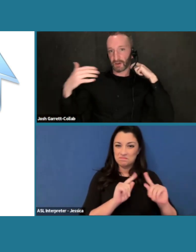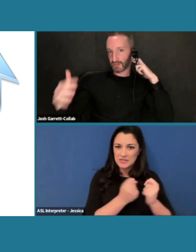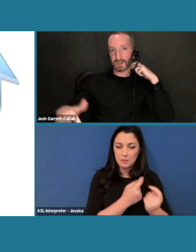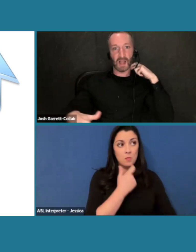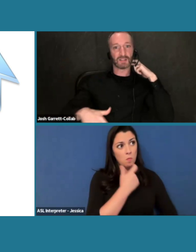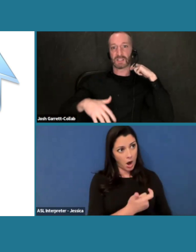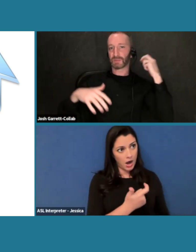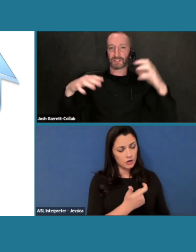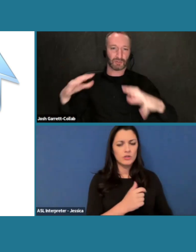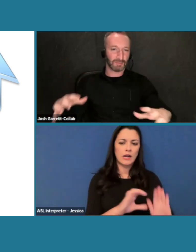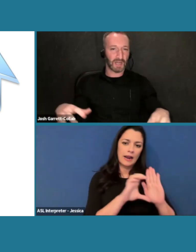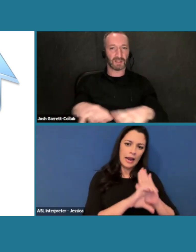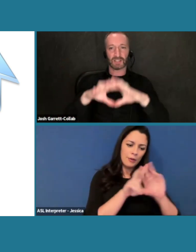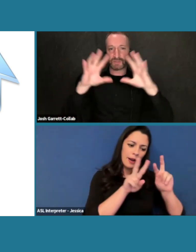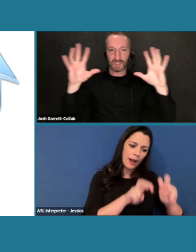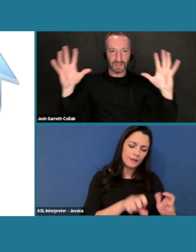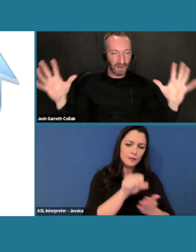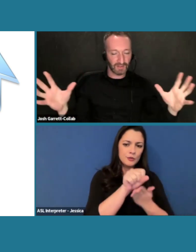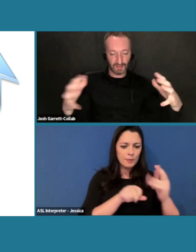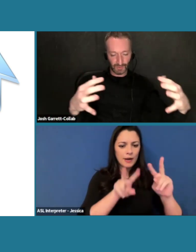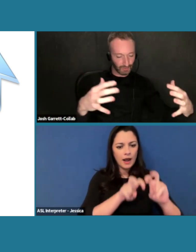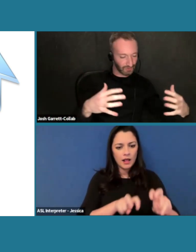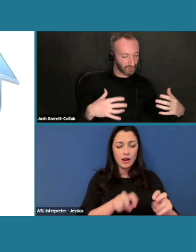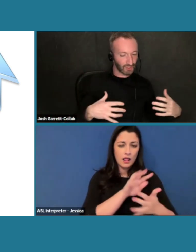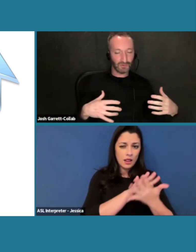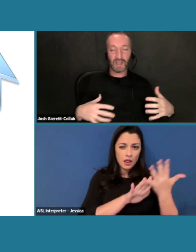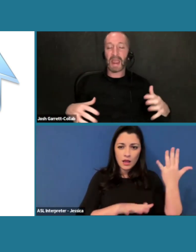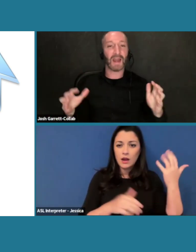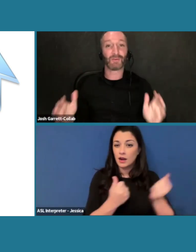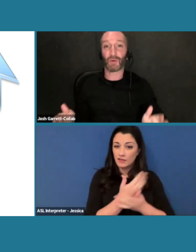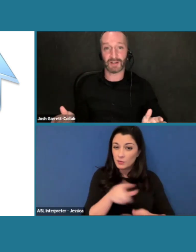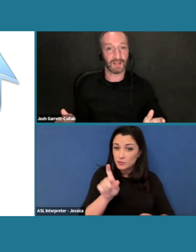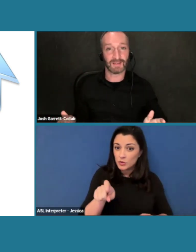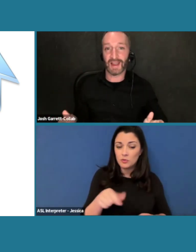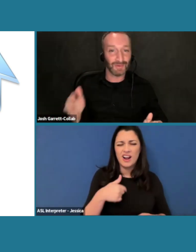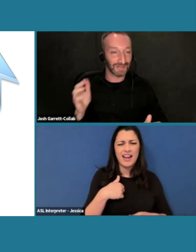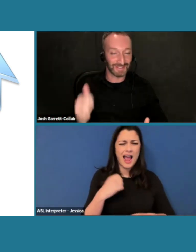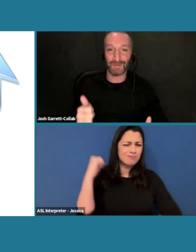did character analysis, we did script analysis, we did everything that we were supposed to do, and I